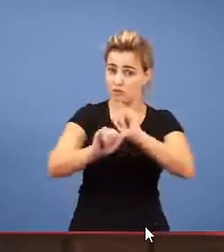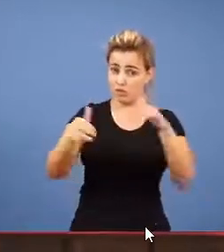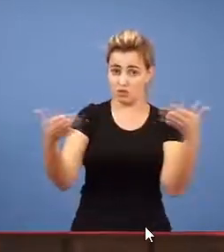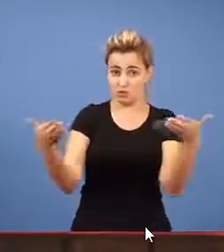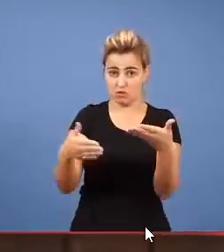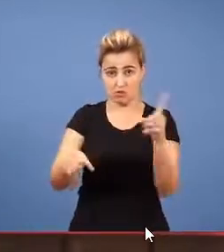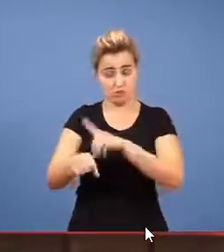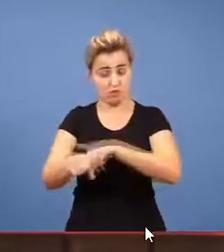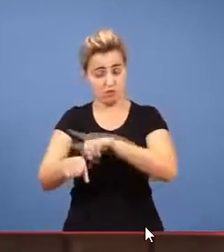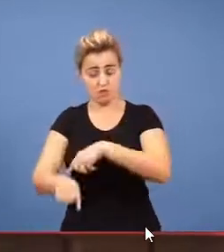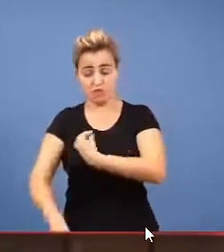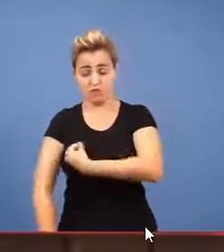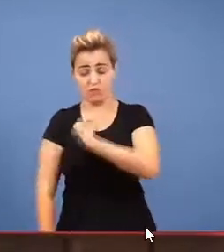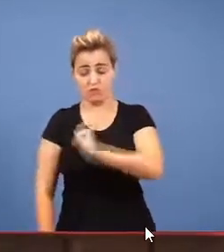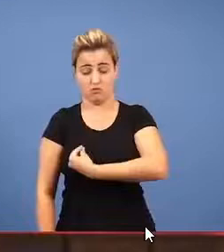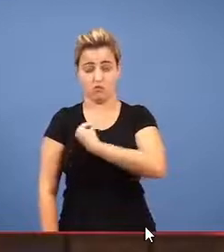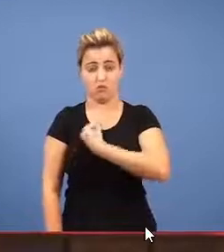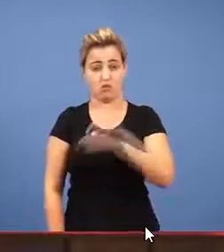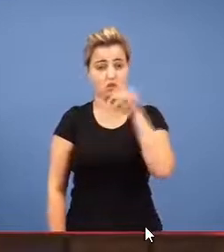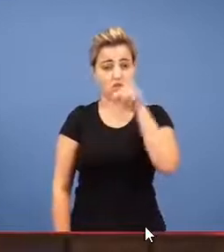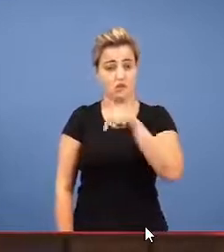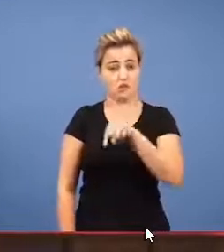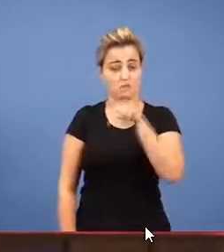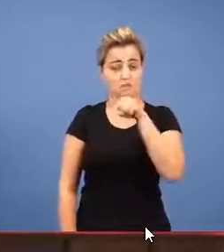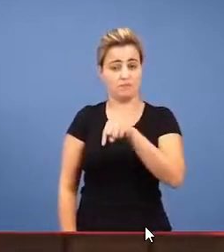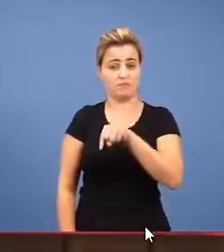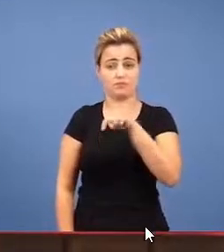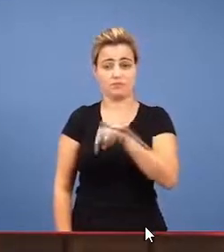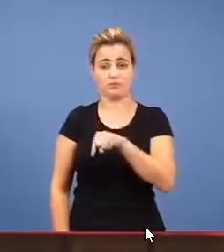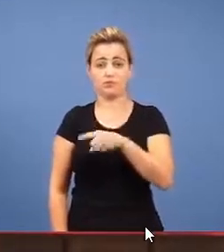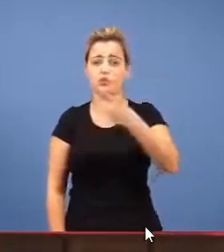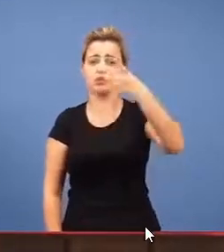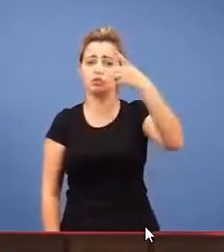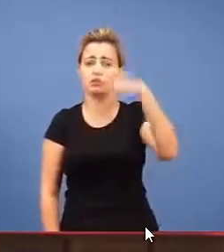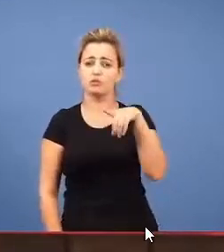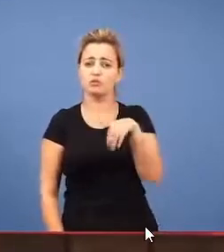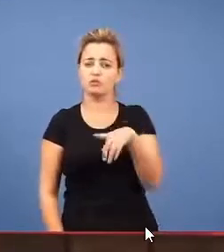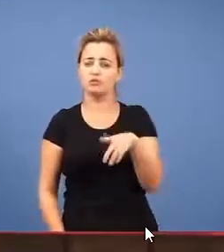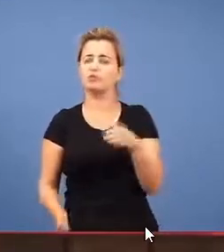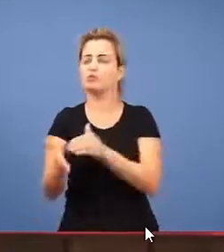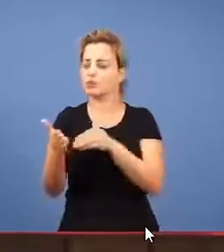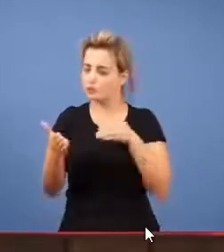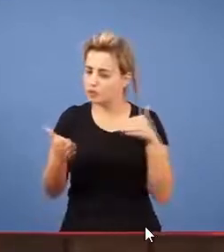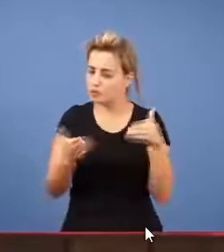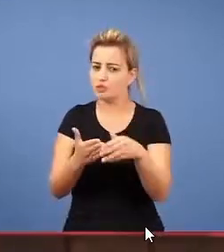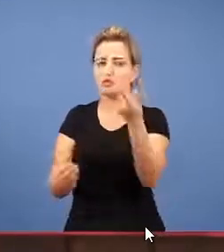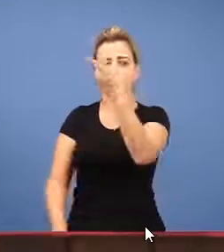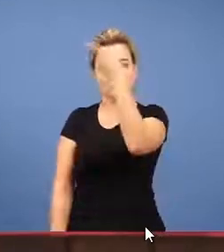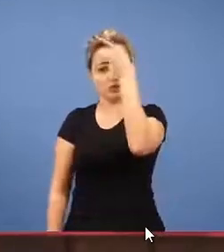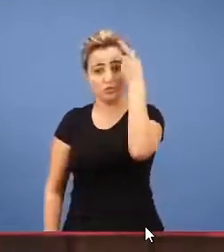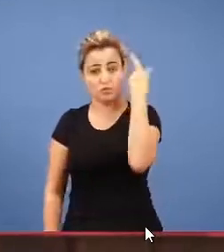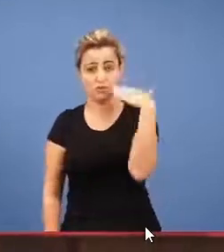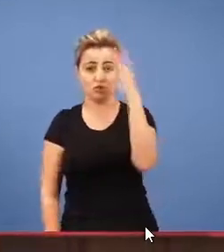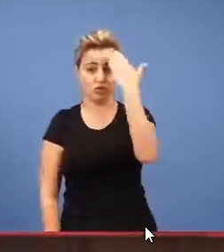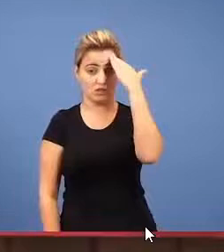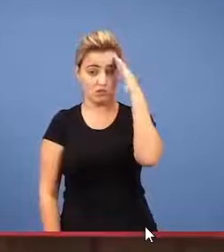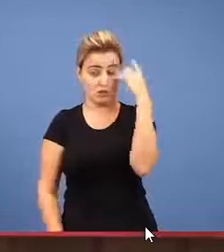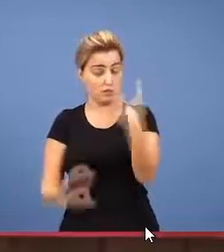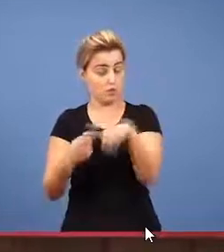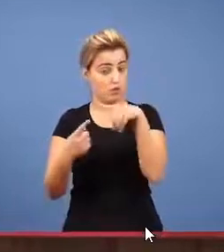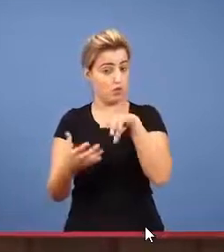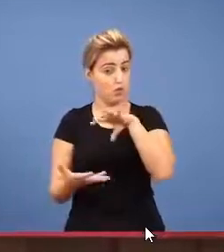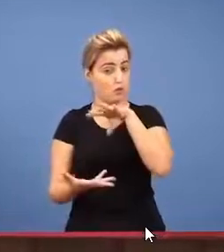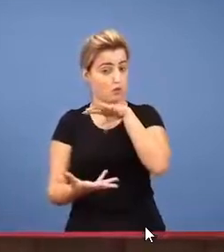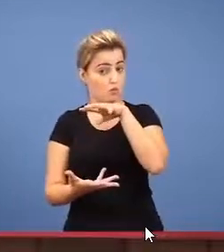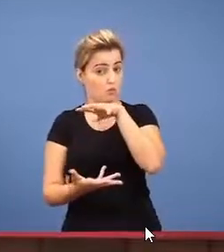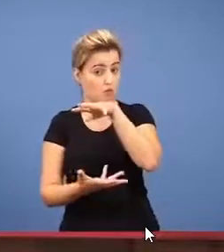This is the initial appeal in the spirit that we are here. We'd like to have this, all our brethren. My